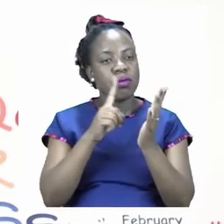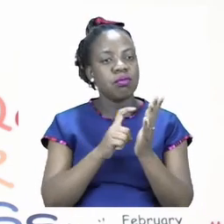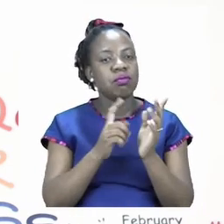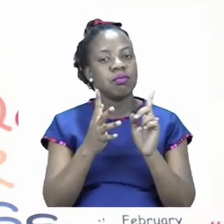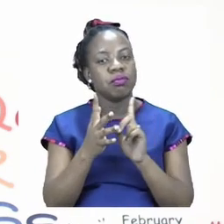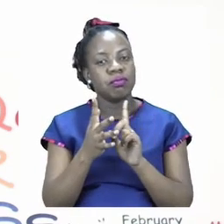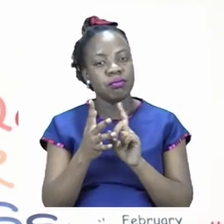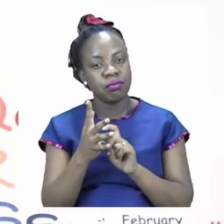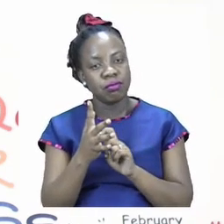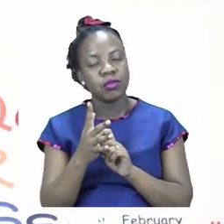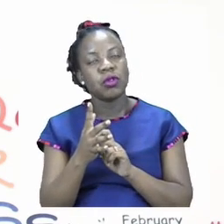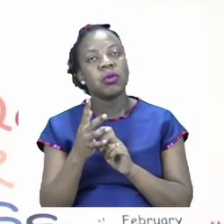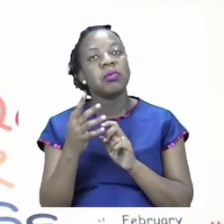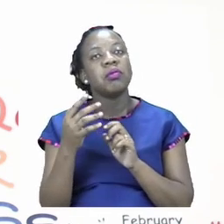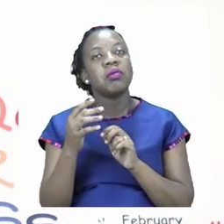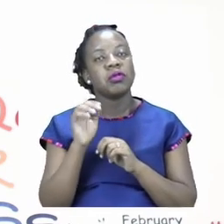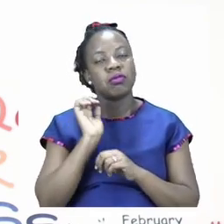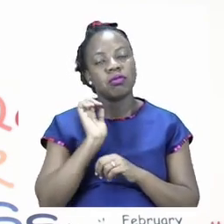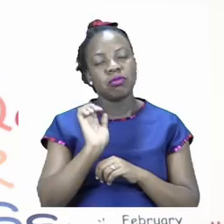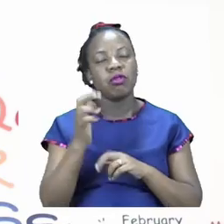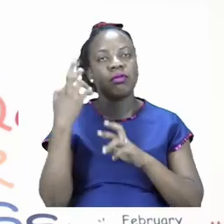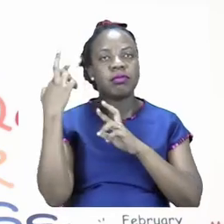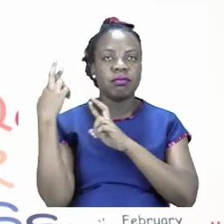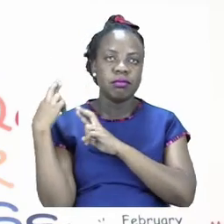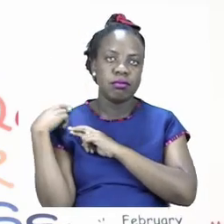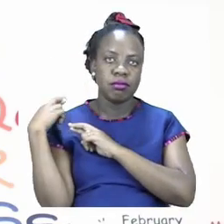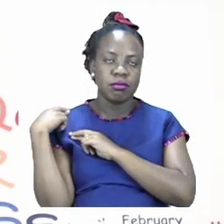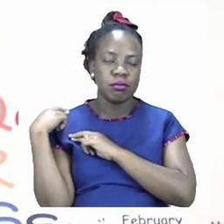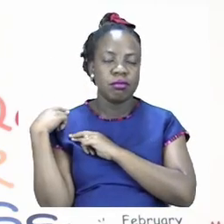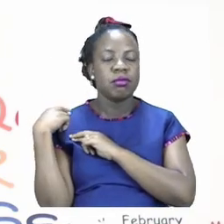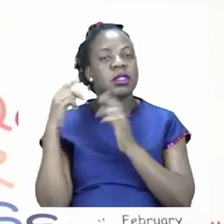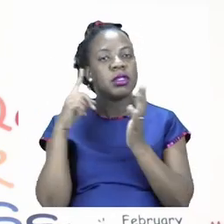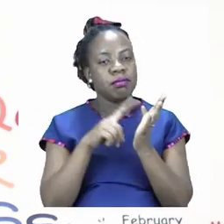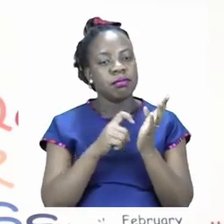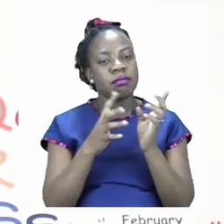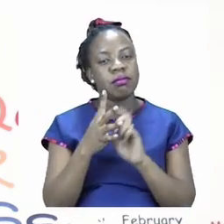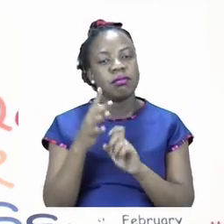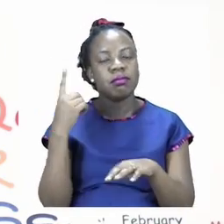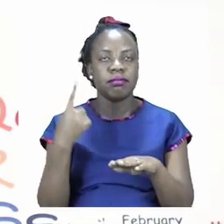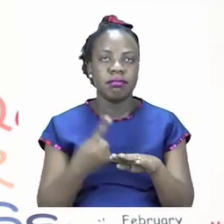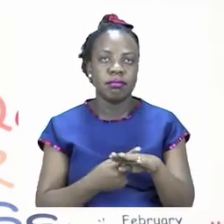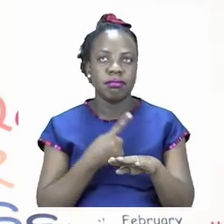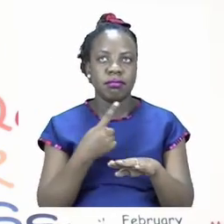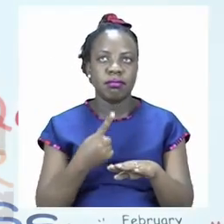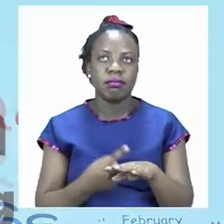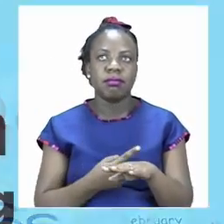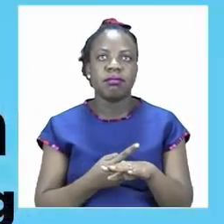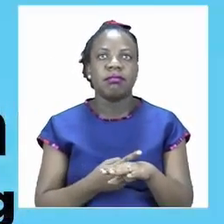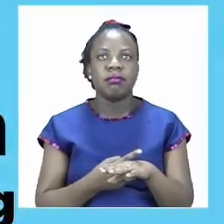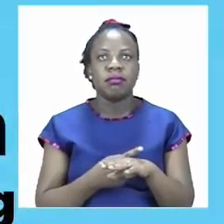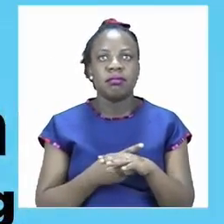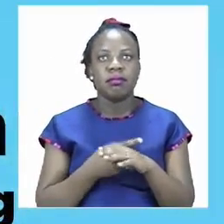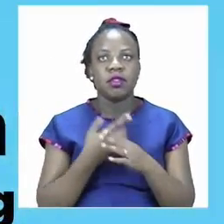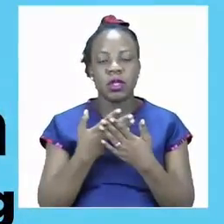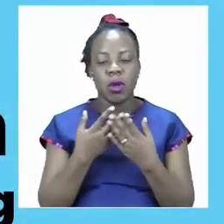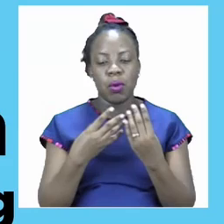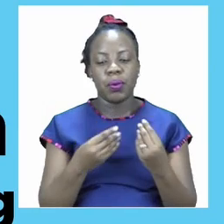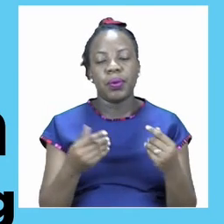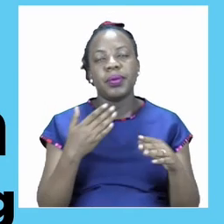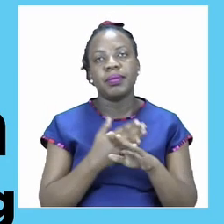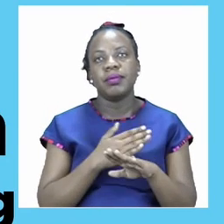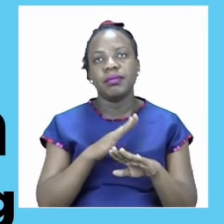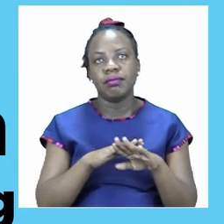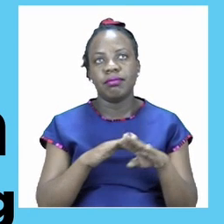So sanitize as regularly as possible. Make sure your hands are dry before you touch anything else. For